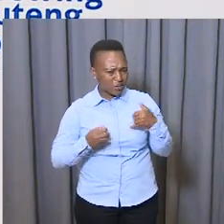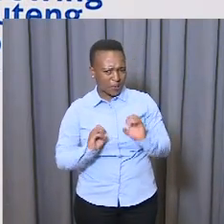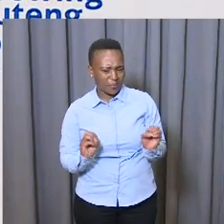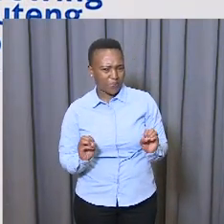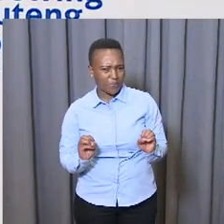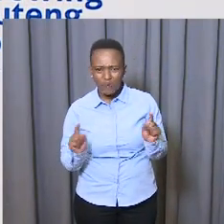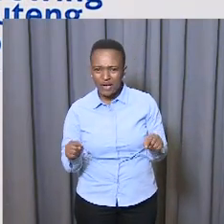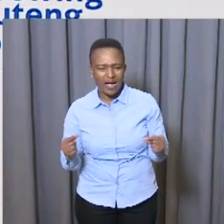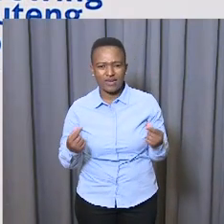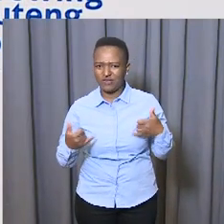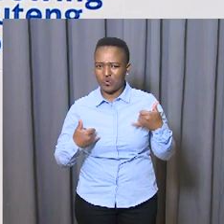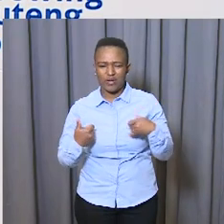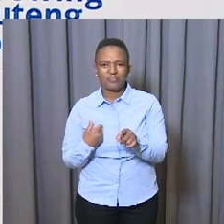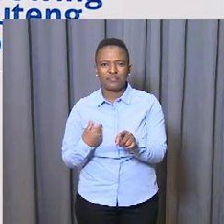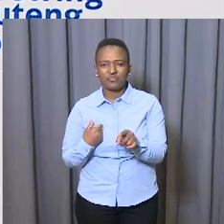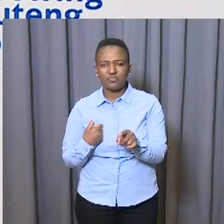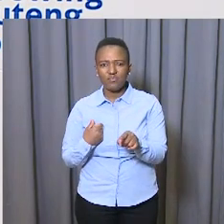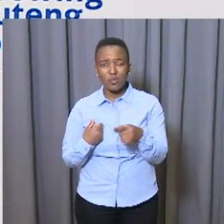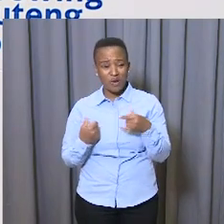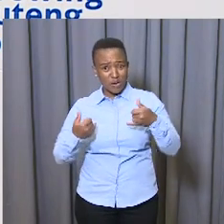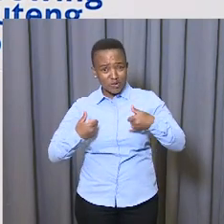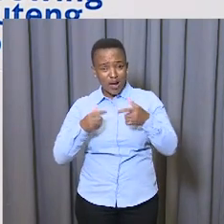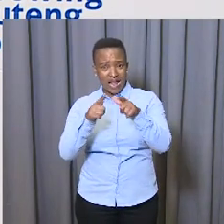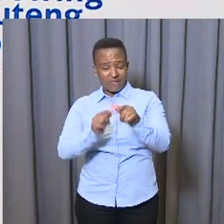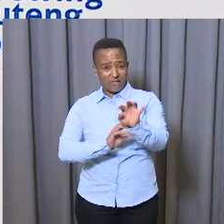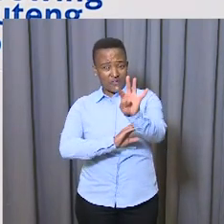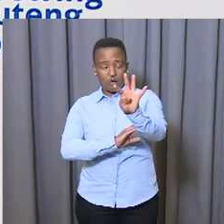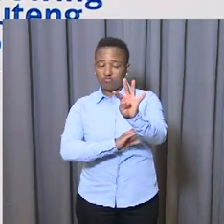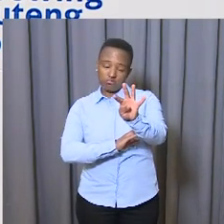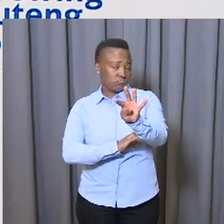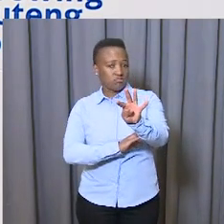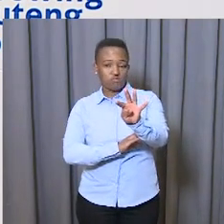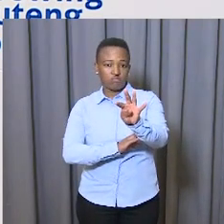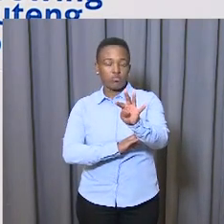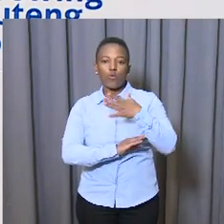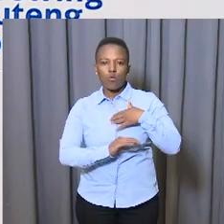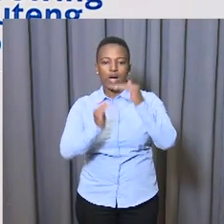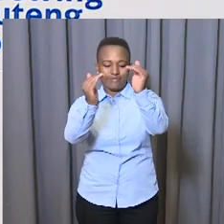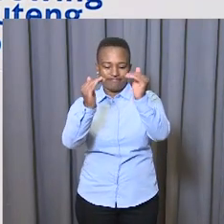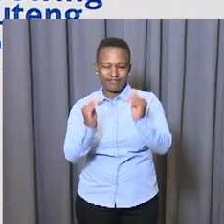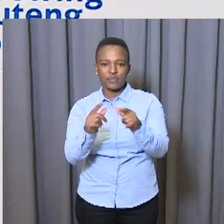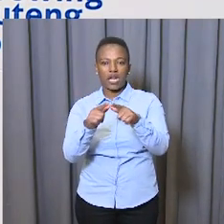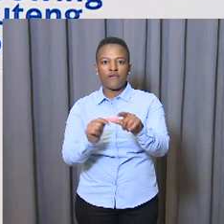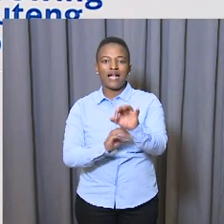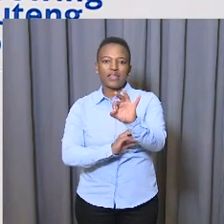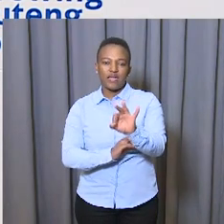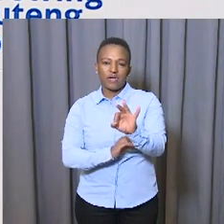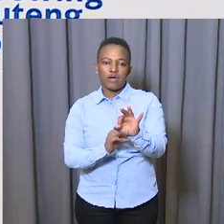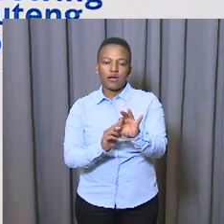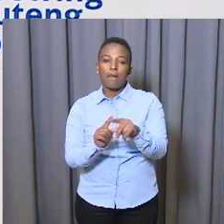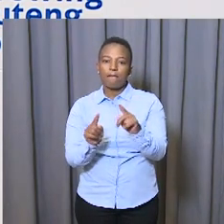We can't. We're not enjoying being in level four. We would like to move to level three, but we are realistic